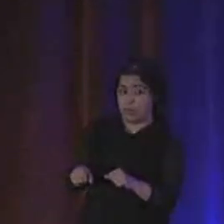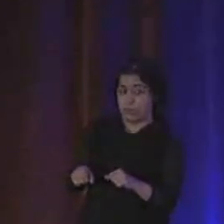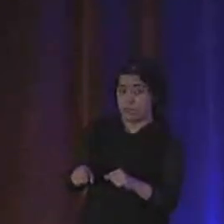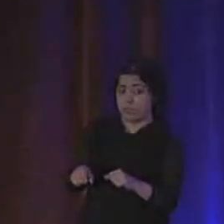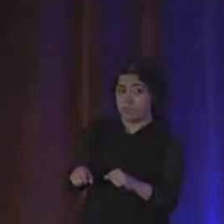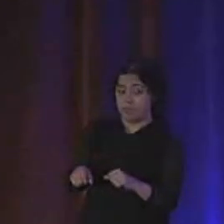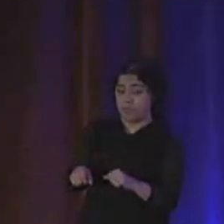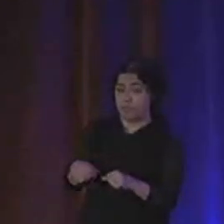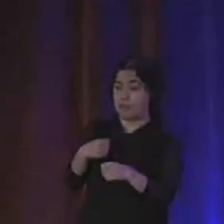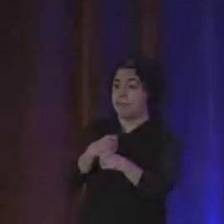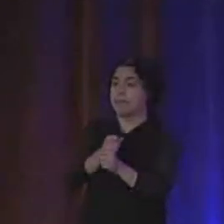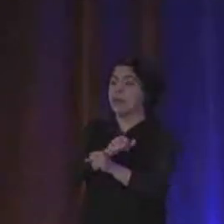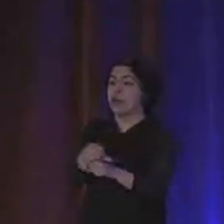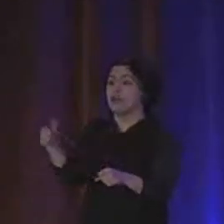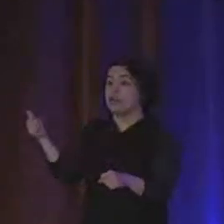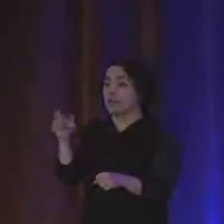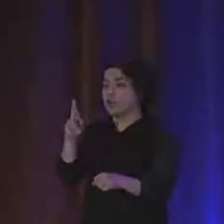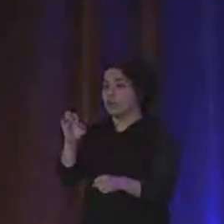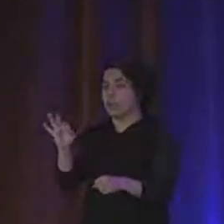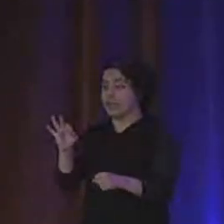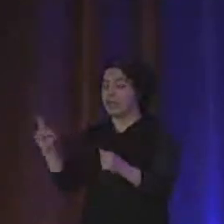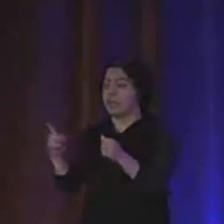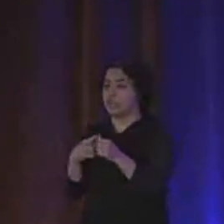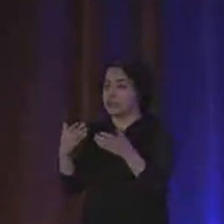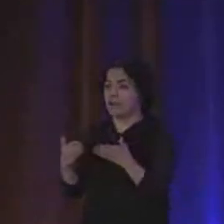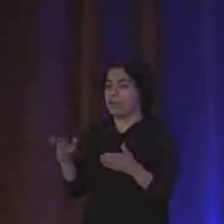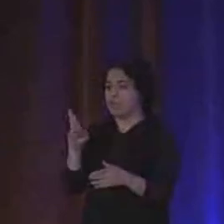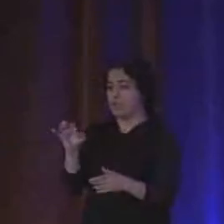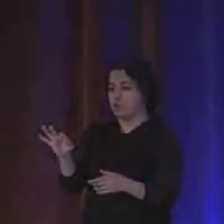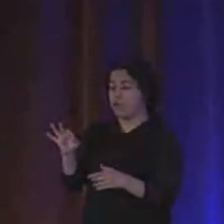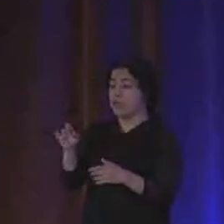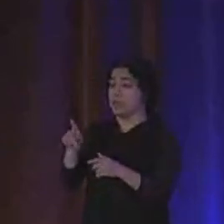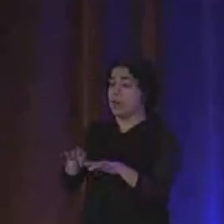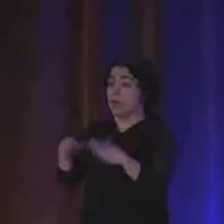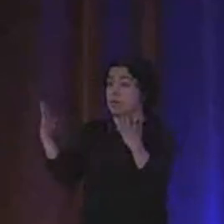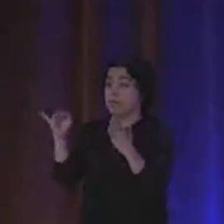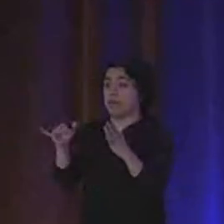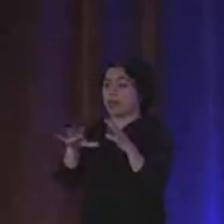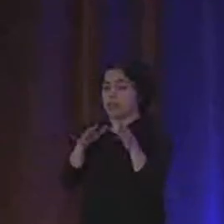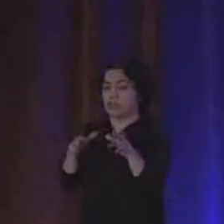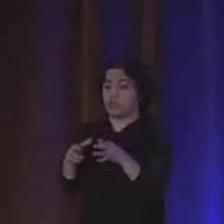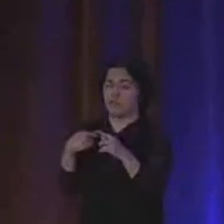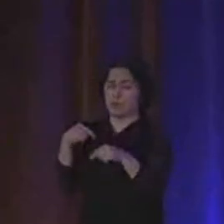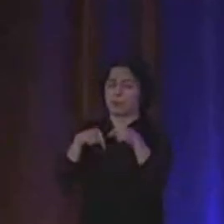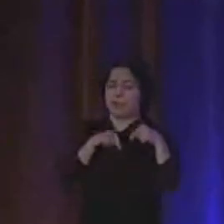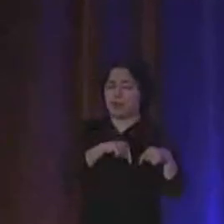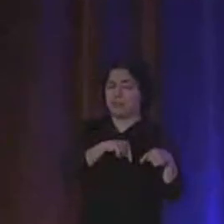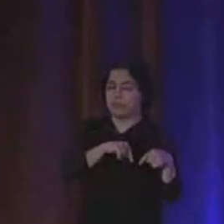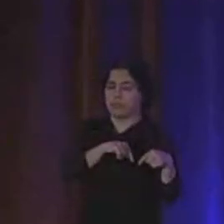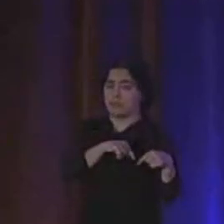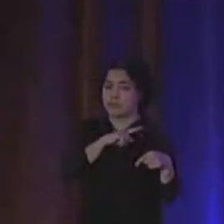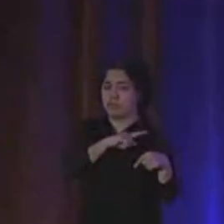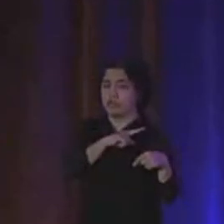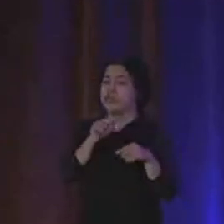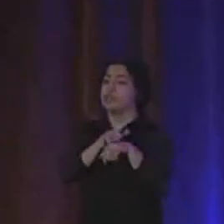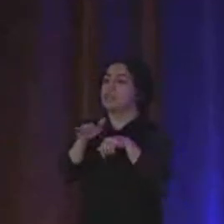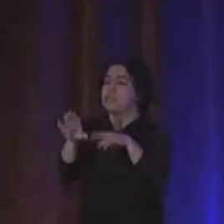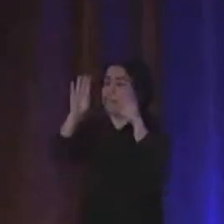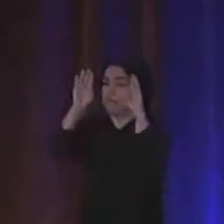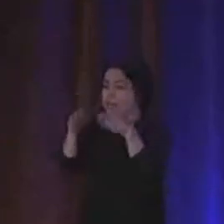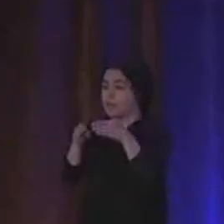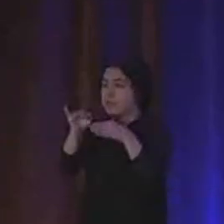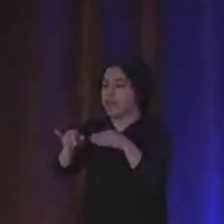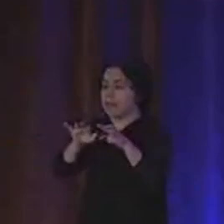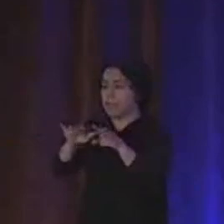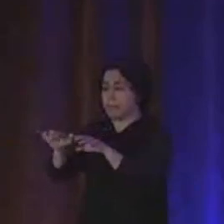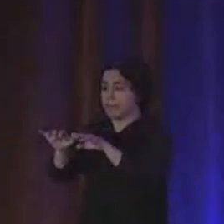make another ref, a first item ref. So when you open the container, go back for a second, you will send focus right into that input. I